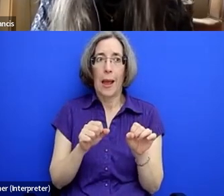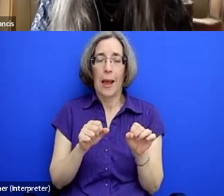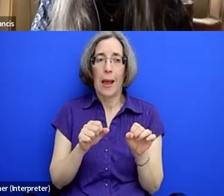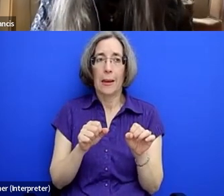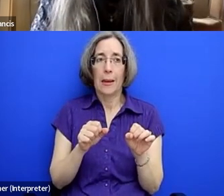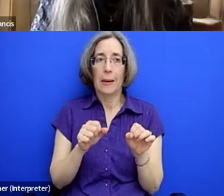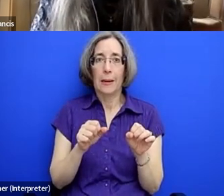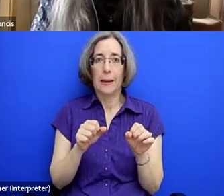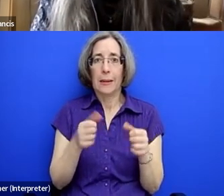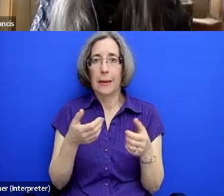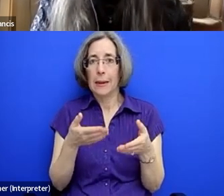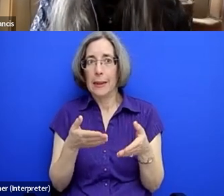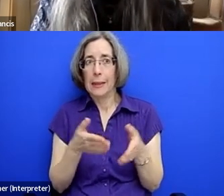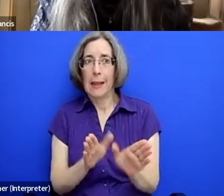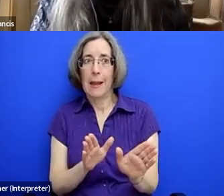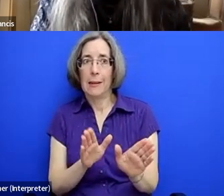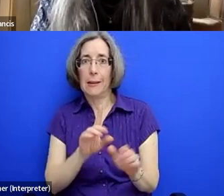that exactly means,